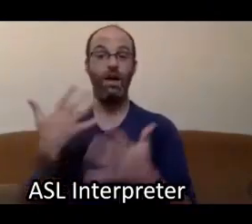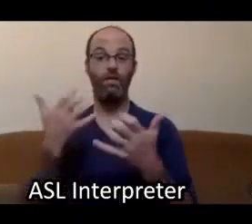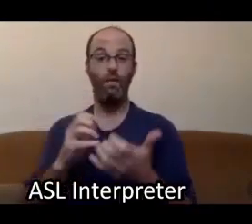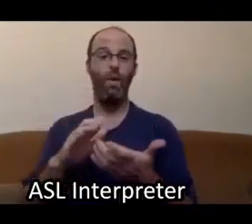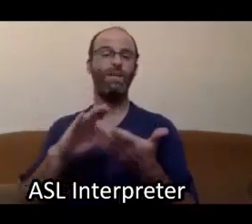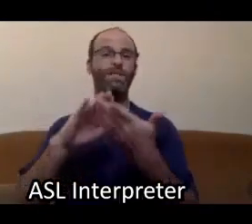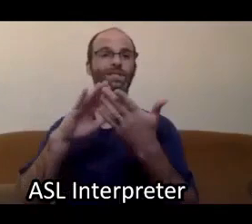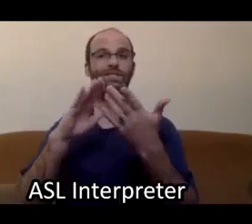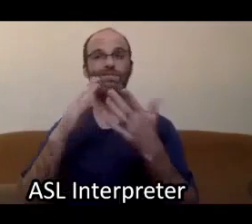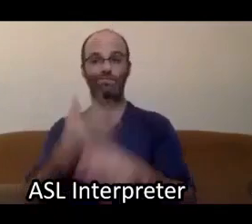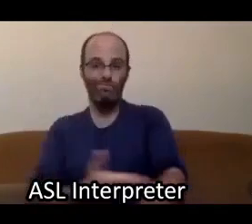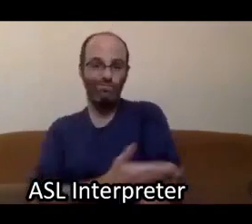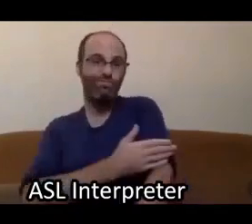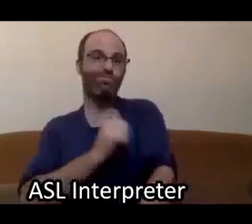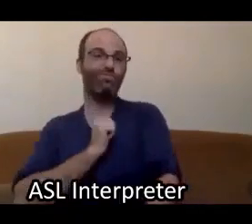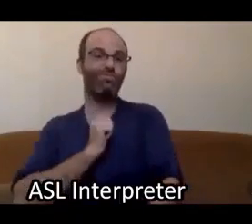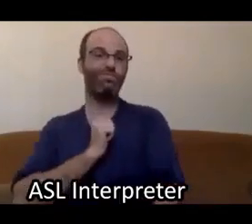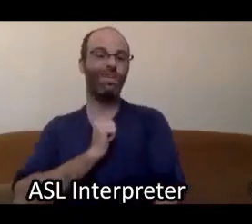and a better game designer